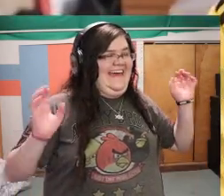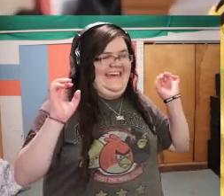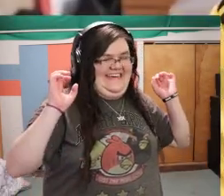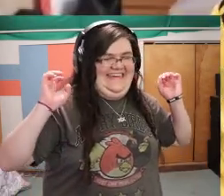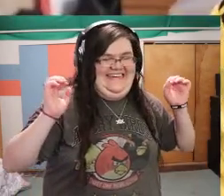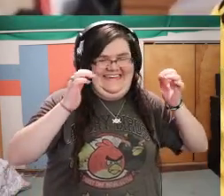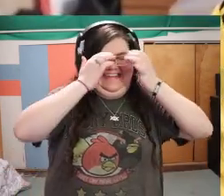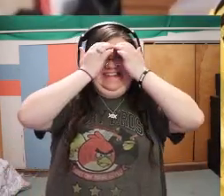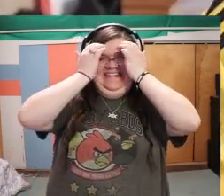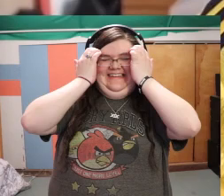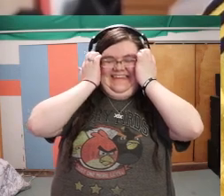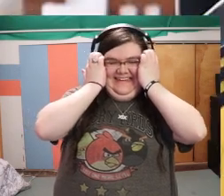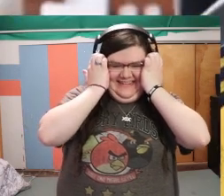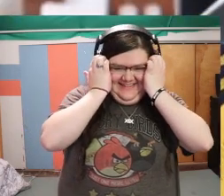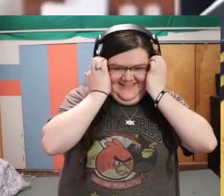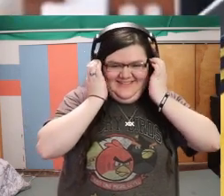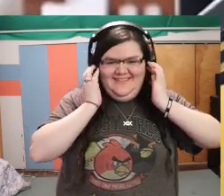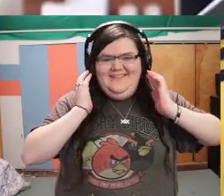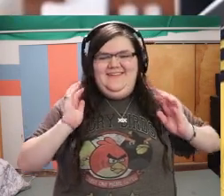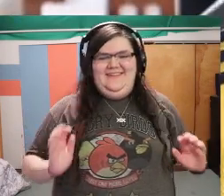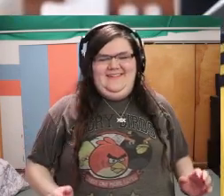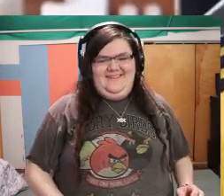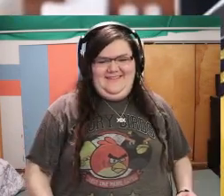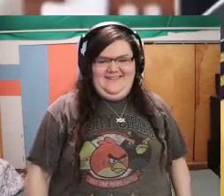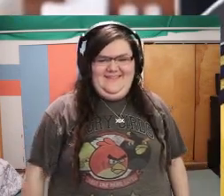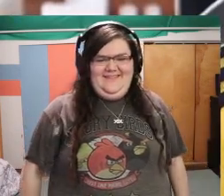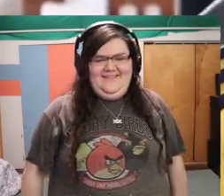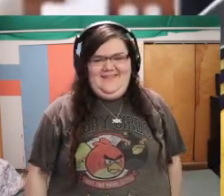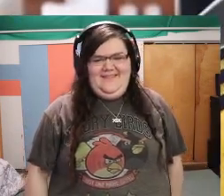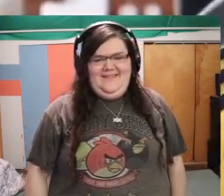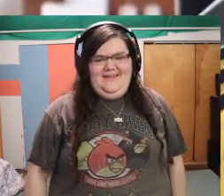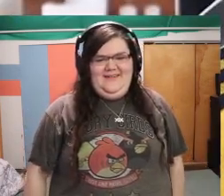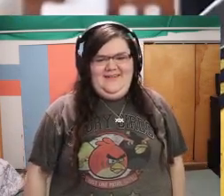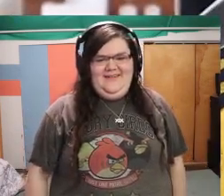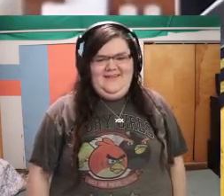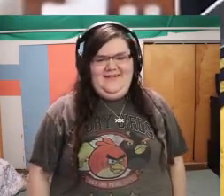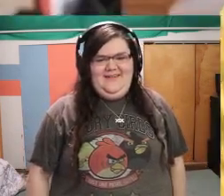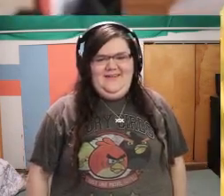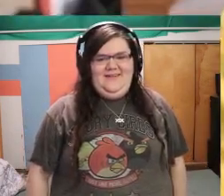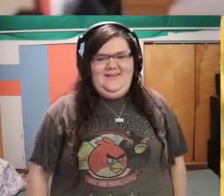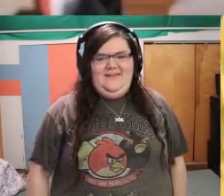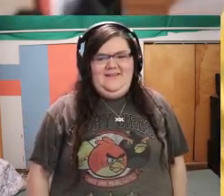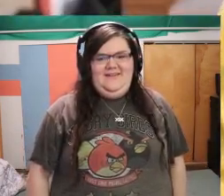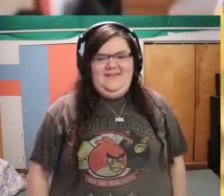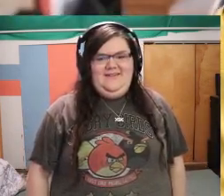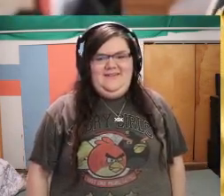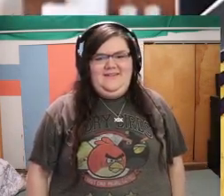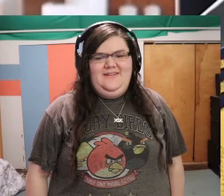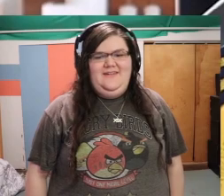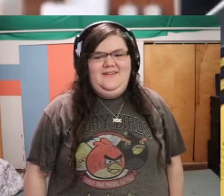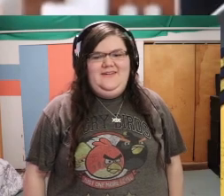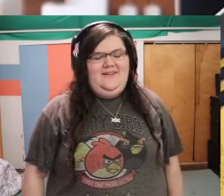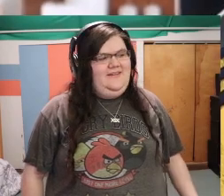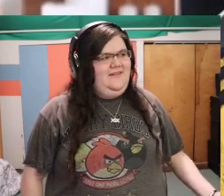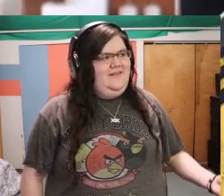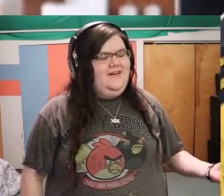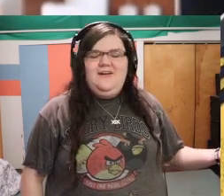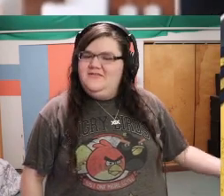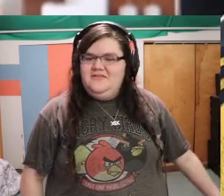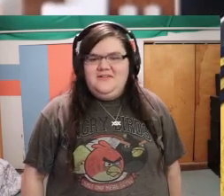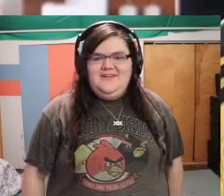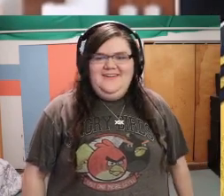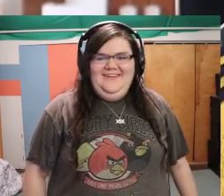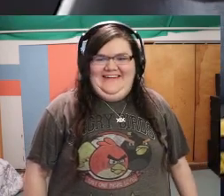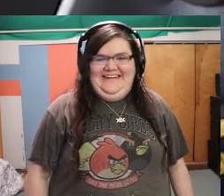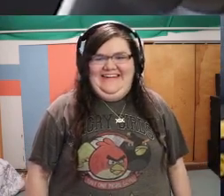Oh my god. Okay. You only get 3 words to describe yourself. What are they? The perfect penis. Yes! Oh my god, I